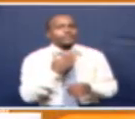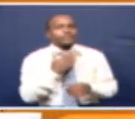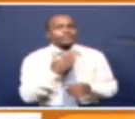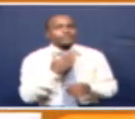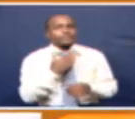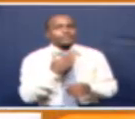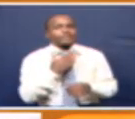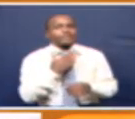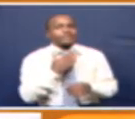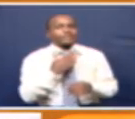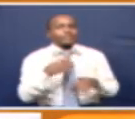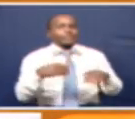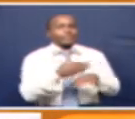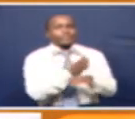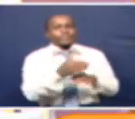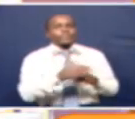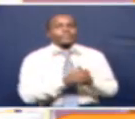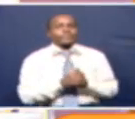will answer it.